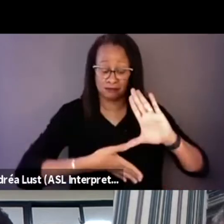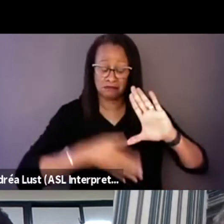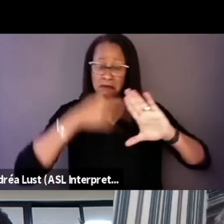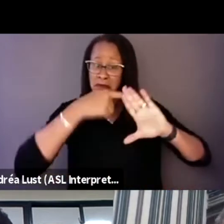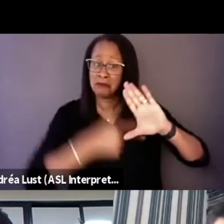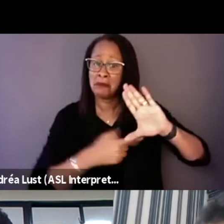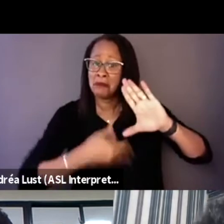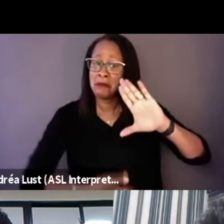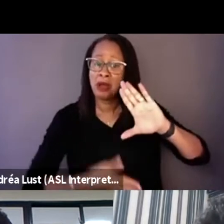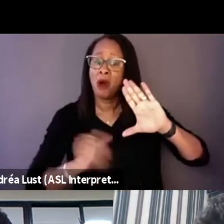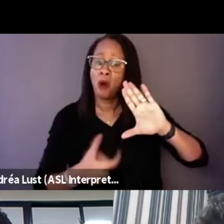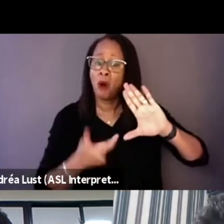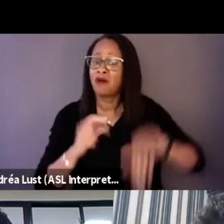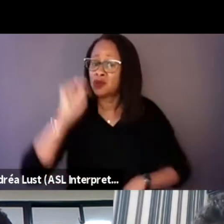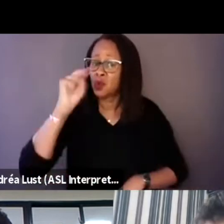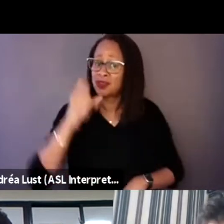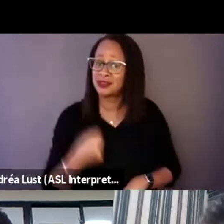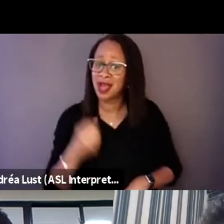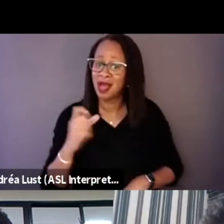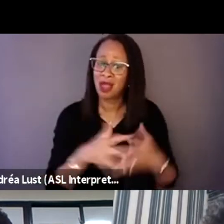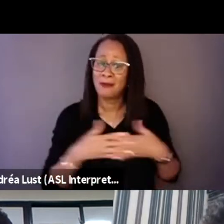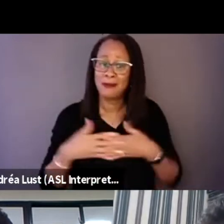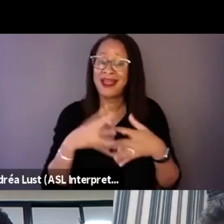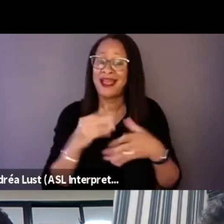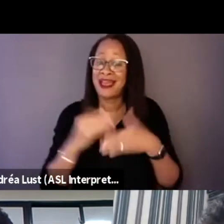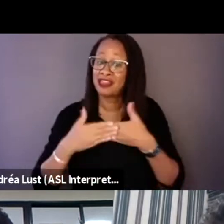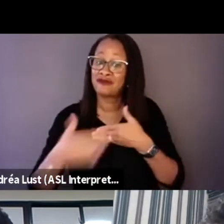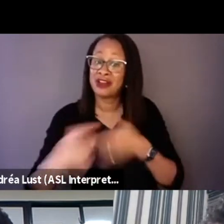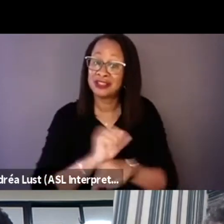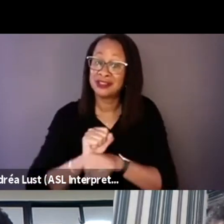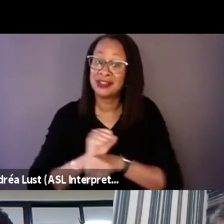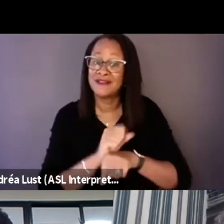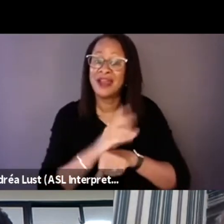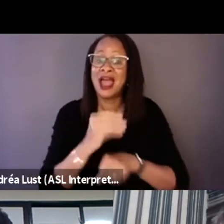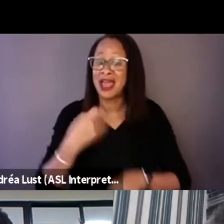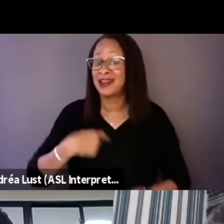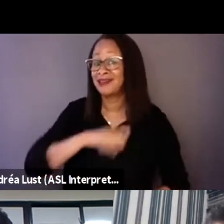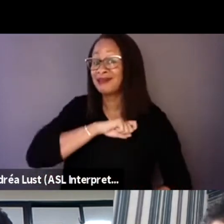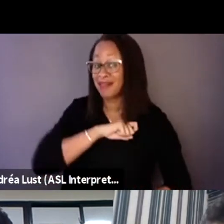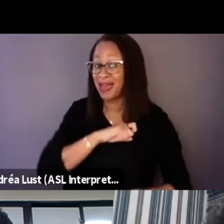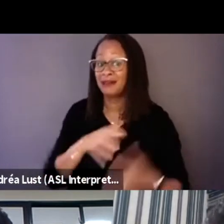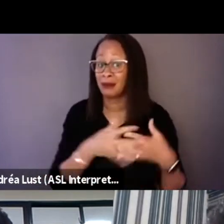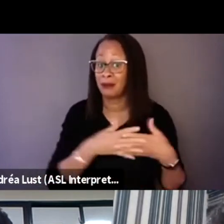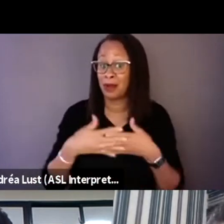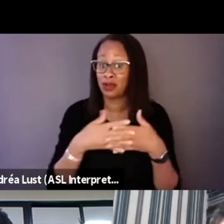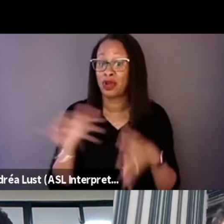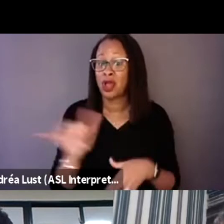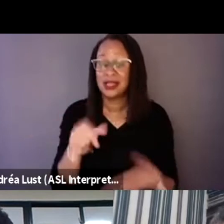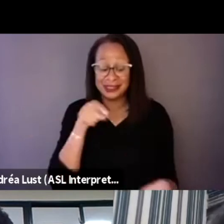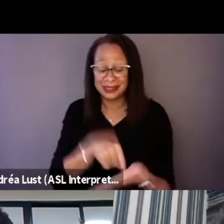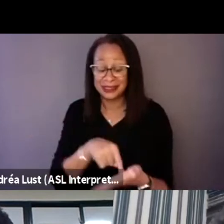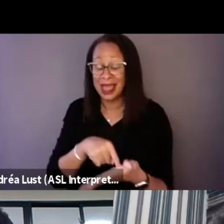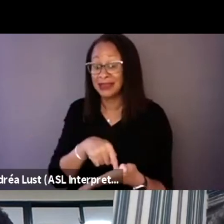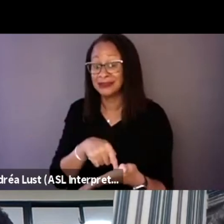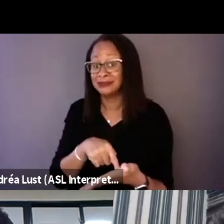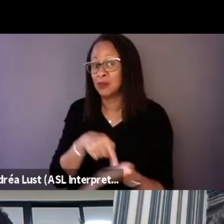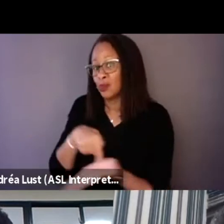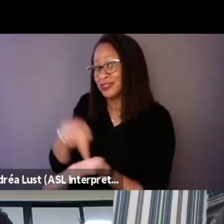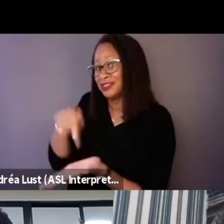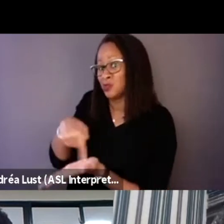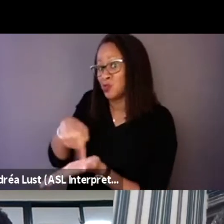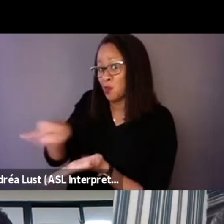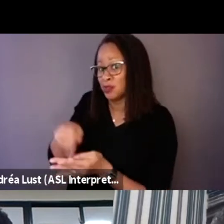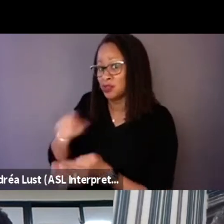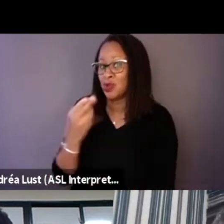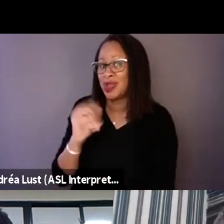to end slavery in the rest of Latin America as well. So there is a debt that is owed to Haiti. So back to the DR